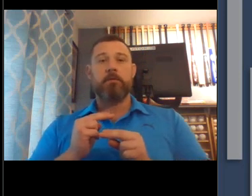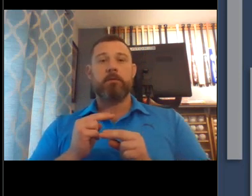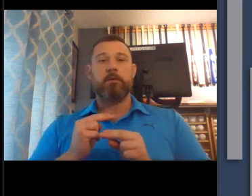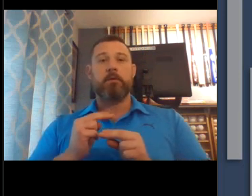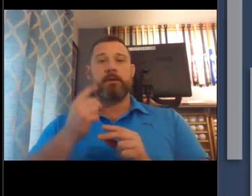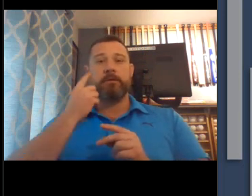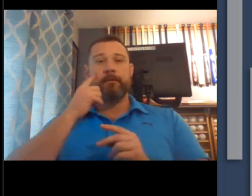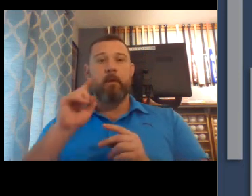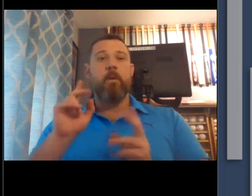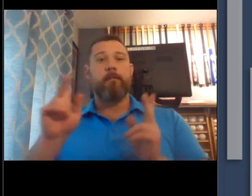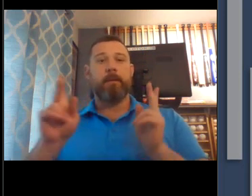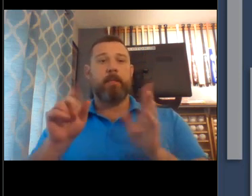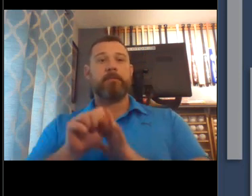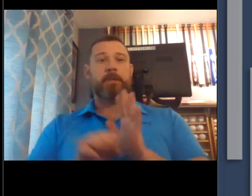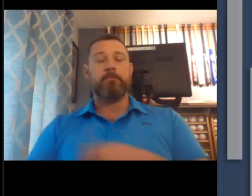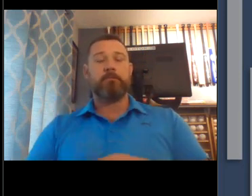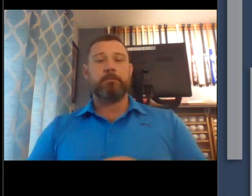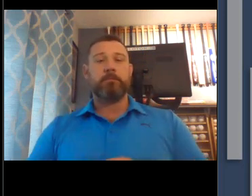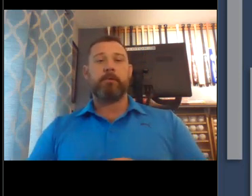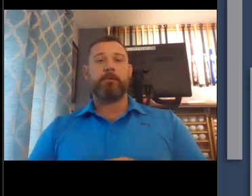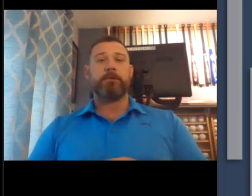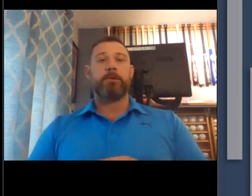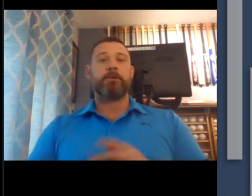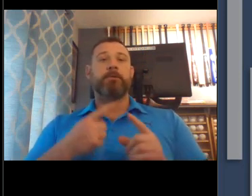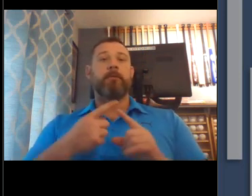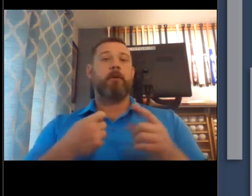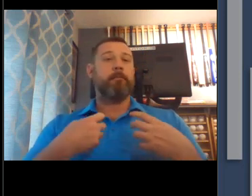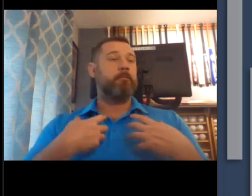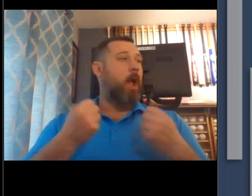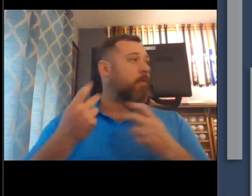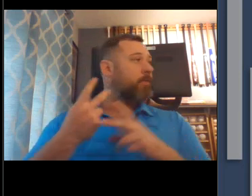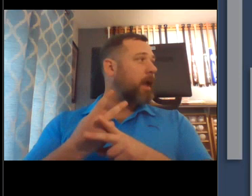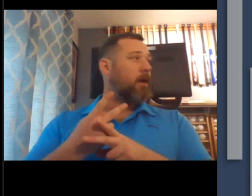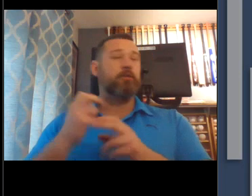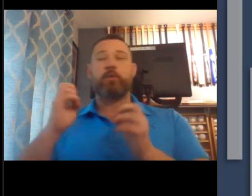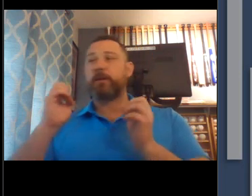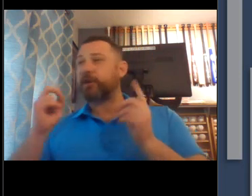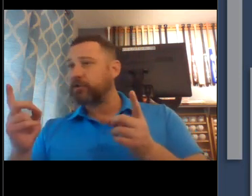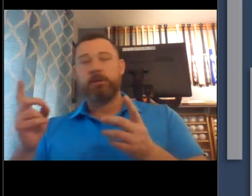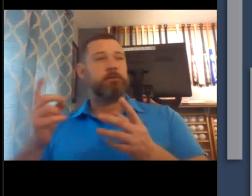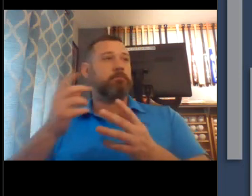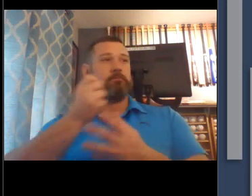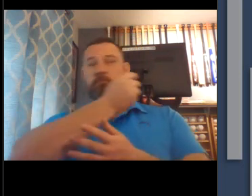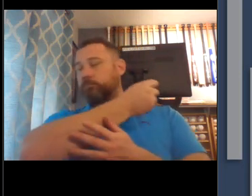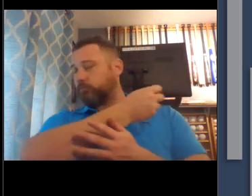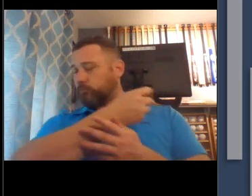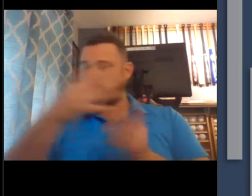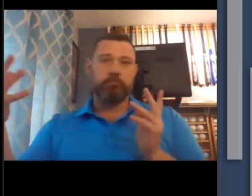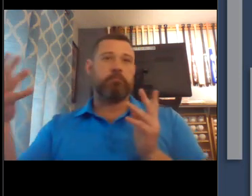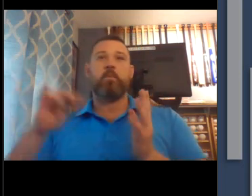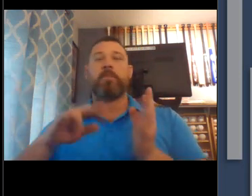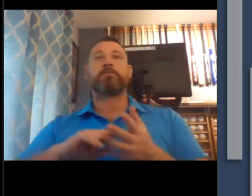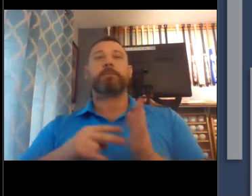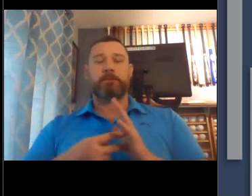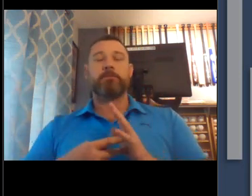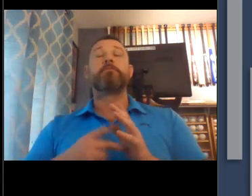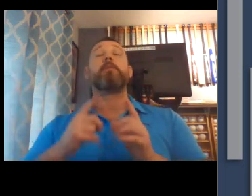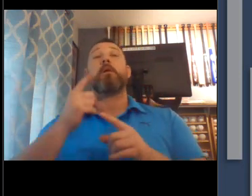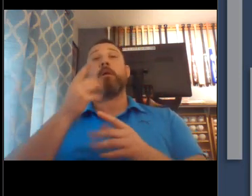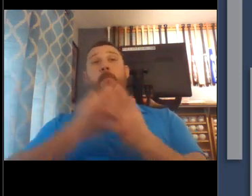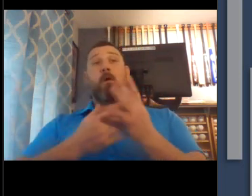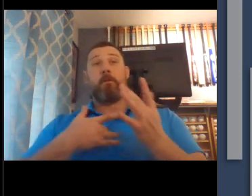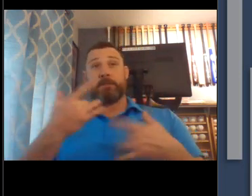the people of the state. From everything from healthcare to education, on and on and on. what this potentially means. But the part that I'm excited